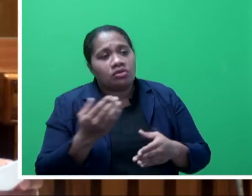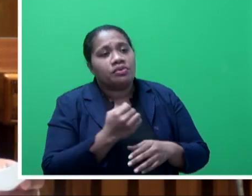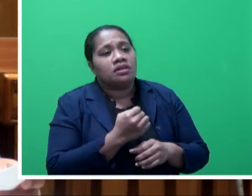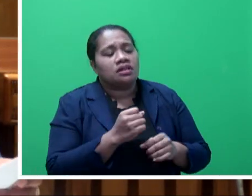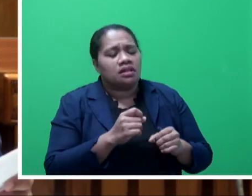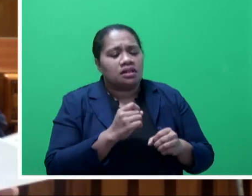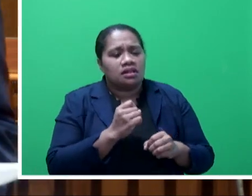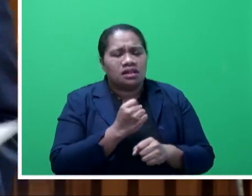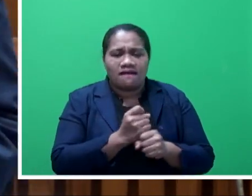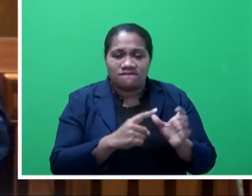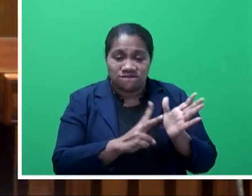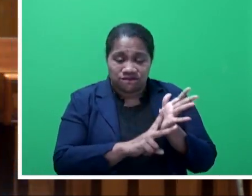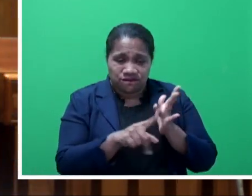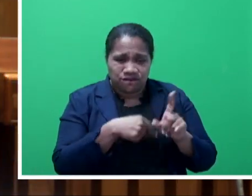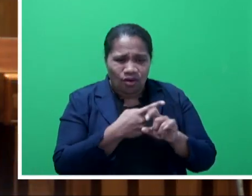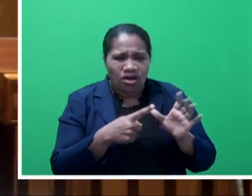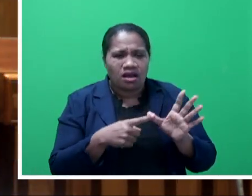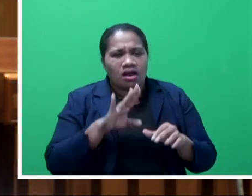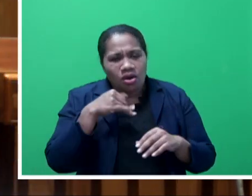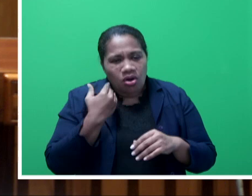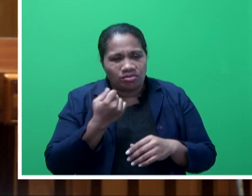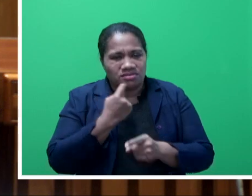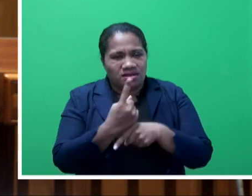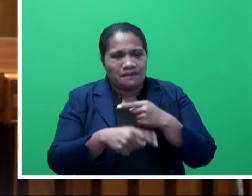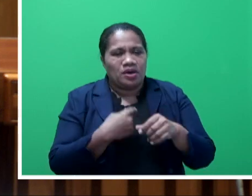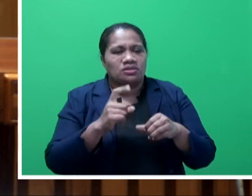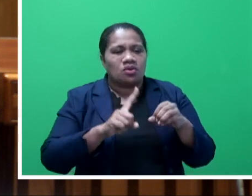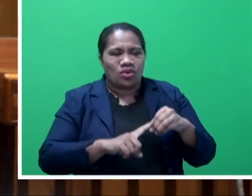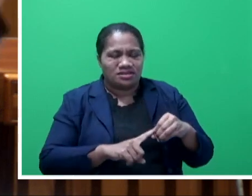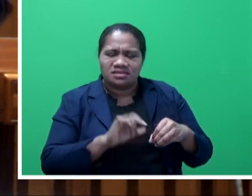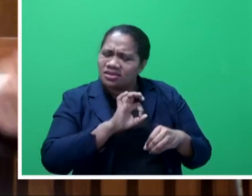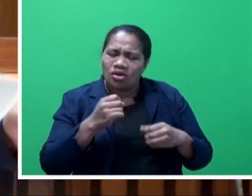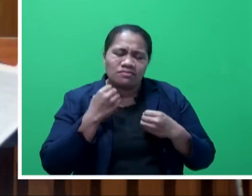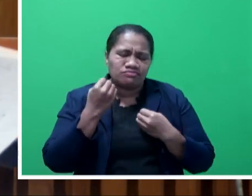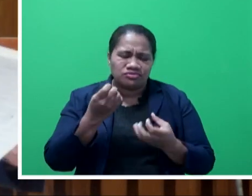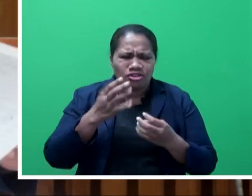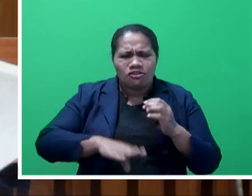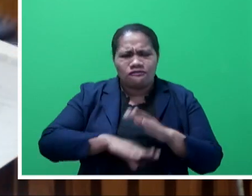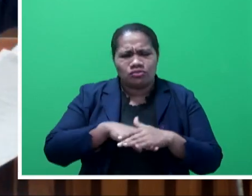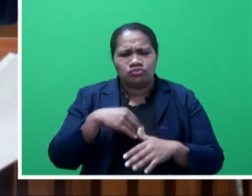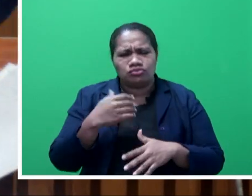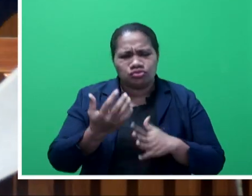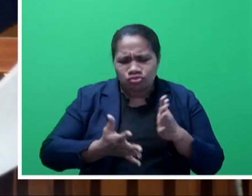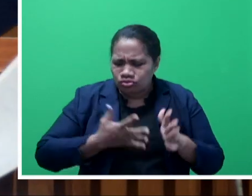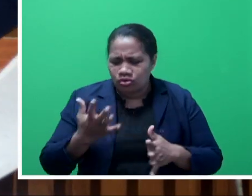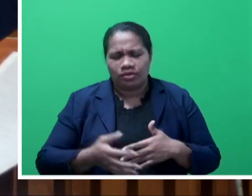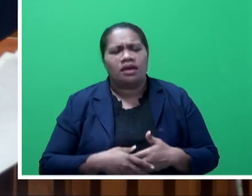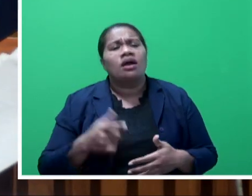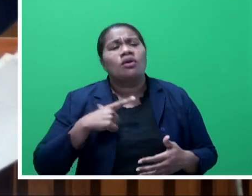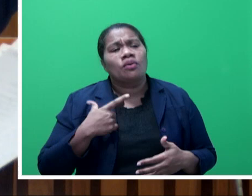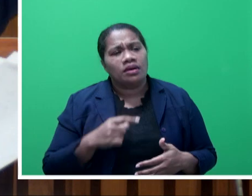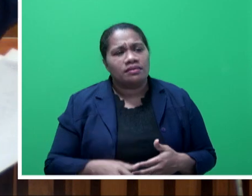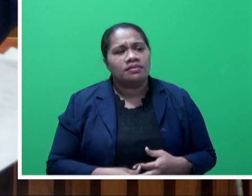Qantas. They're not telling the full story on the floor of this Parliament. Why did the SVT